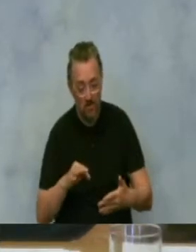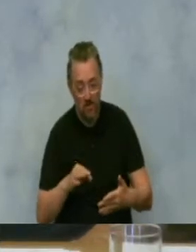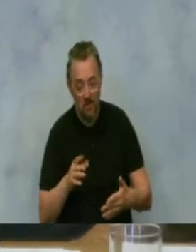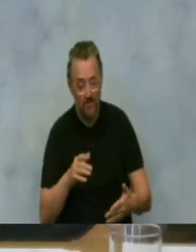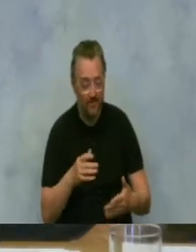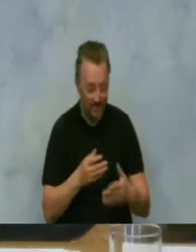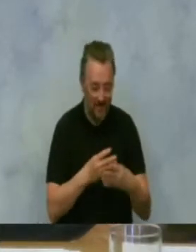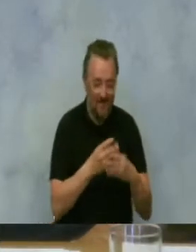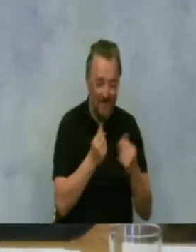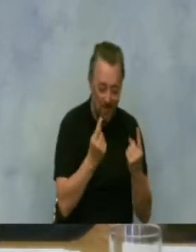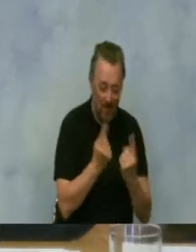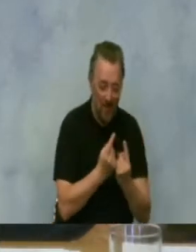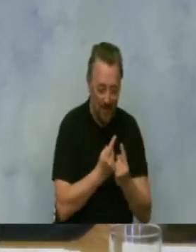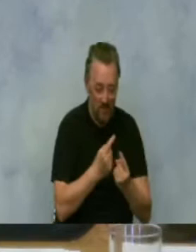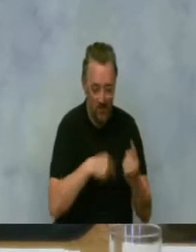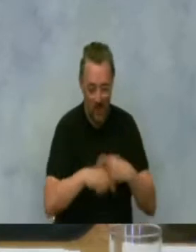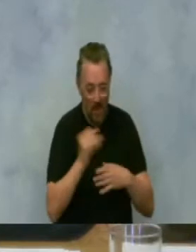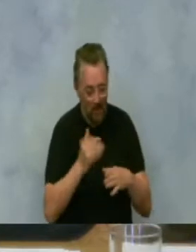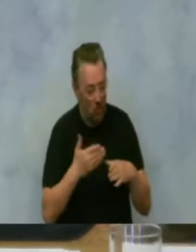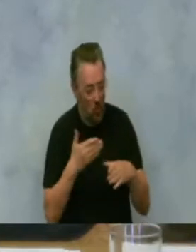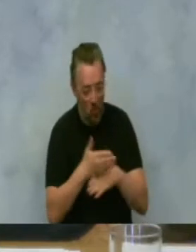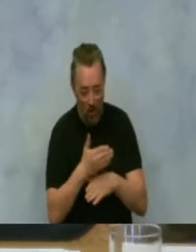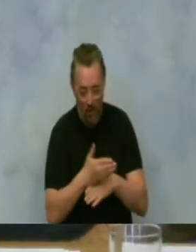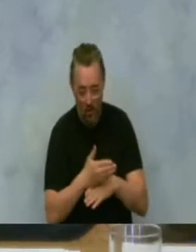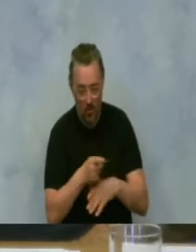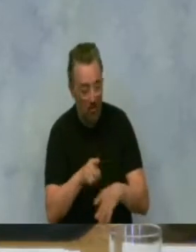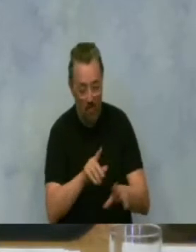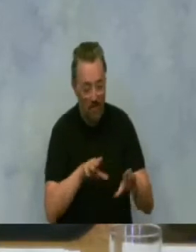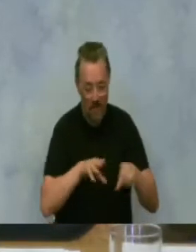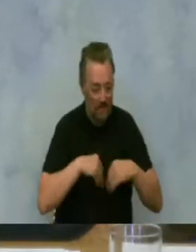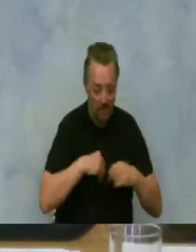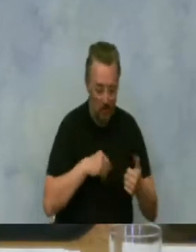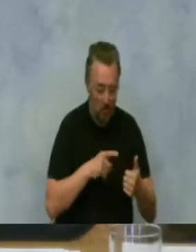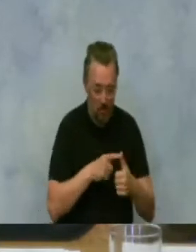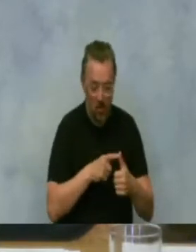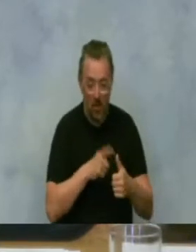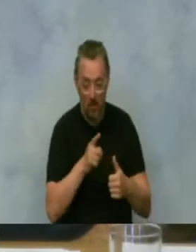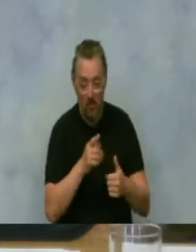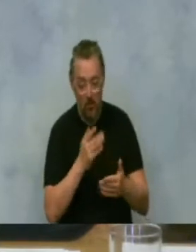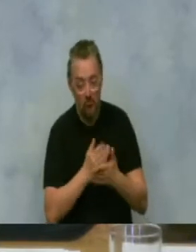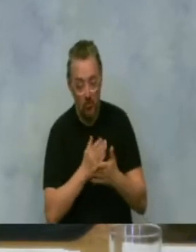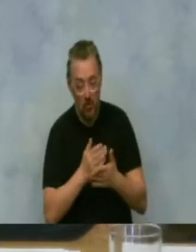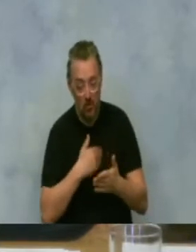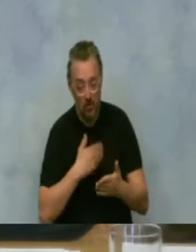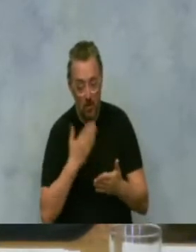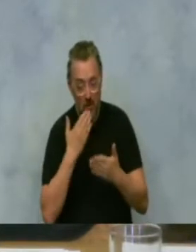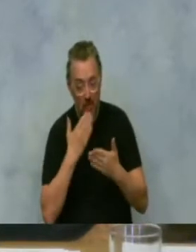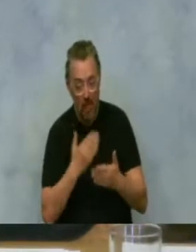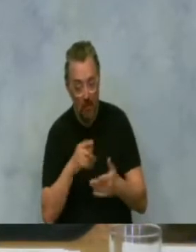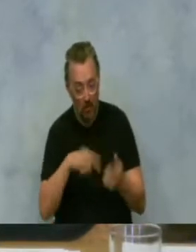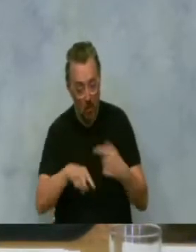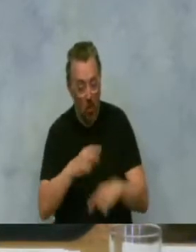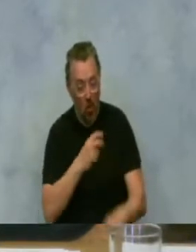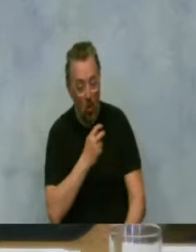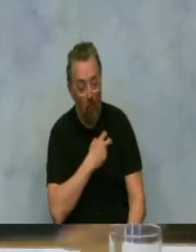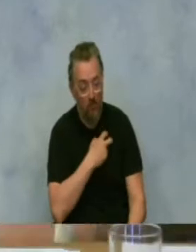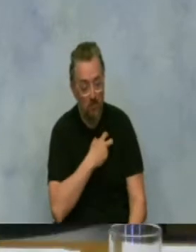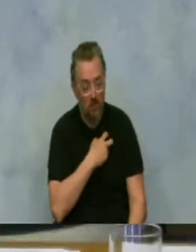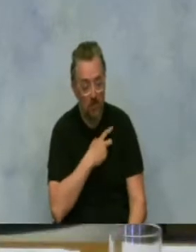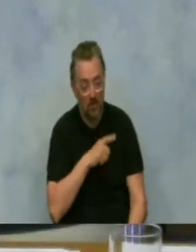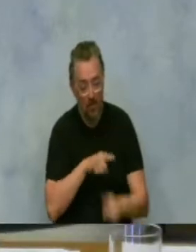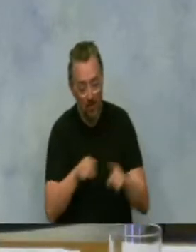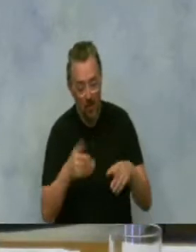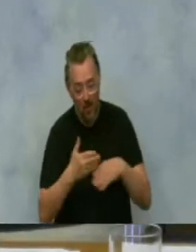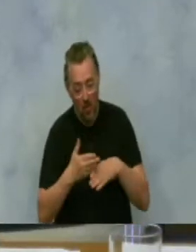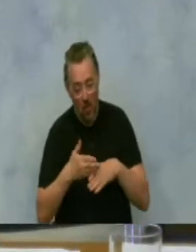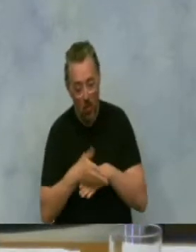few things which we have to work on, that's acceptable. But really, I would like to thank the officers for all the work